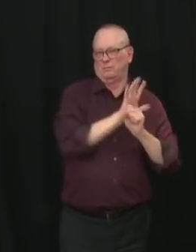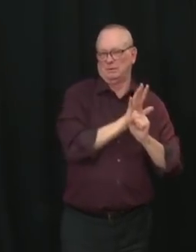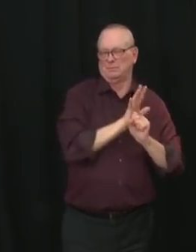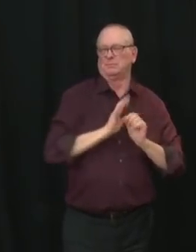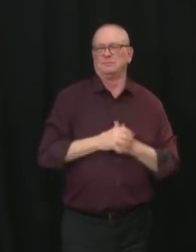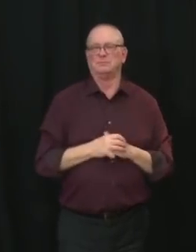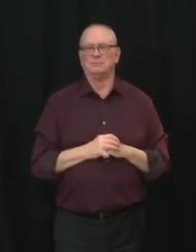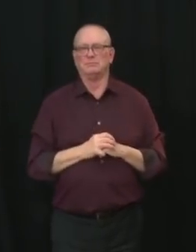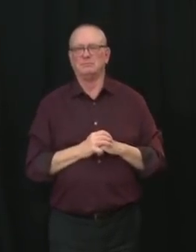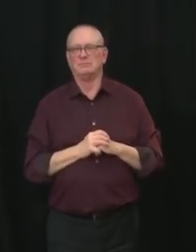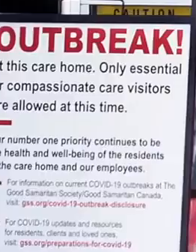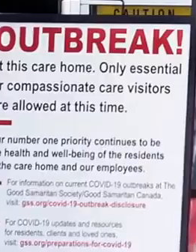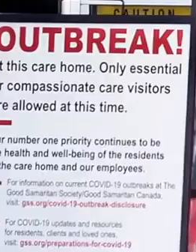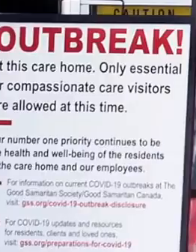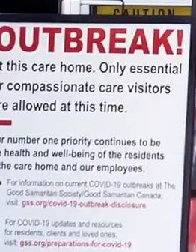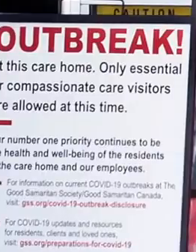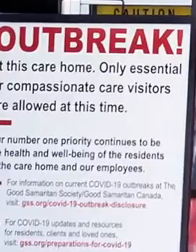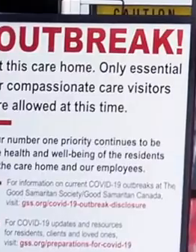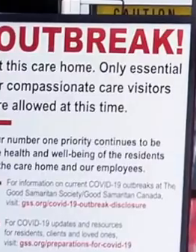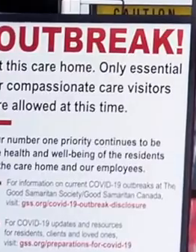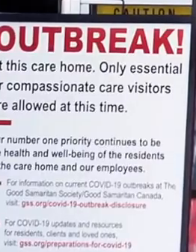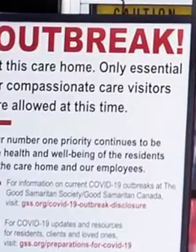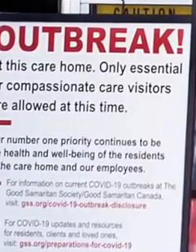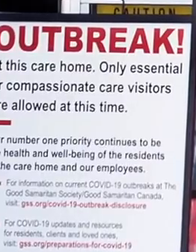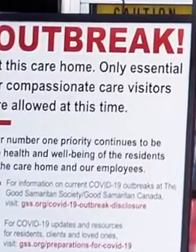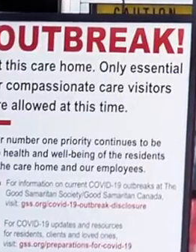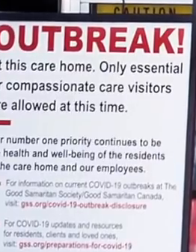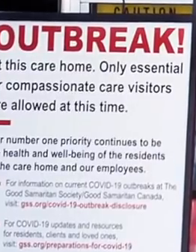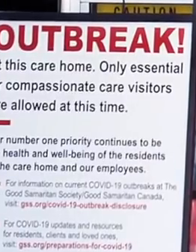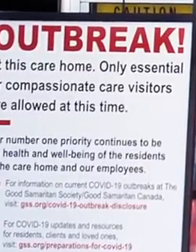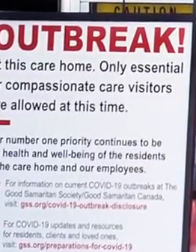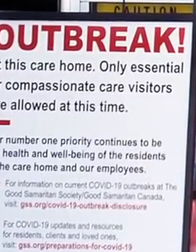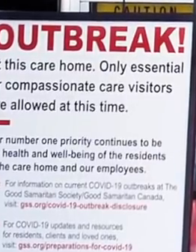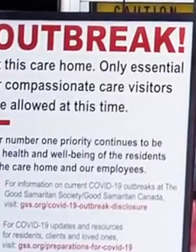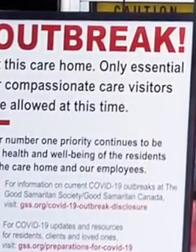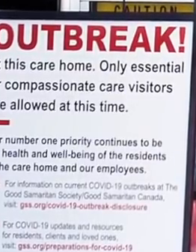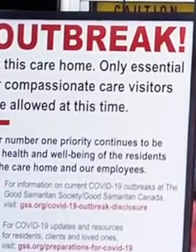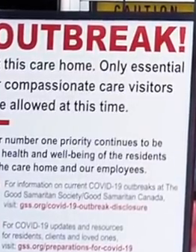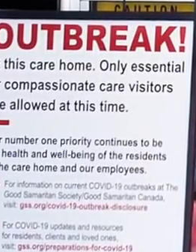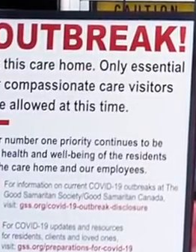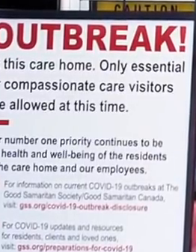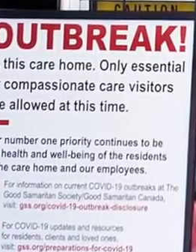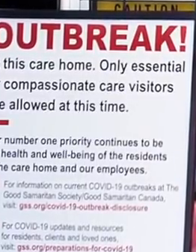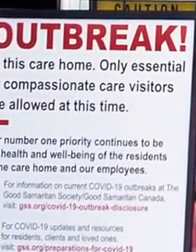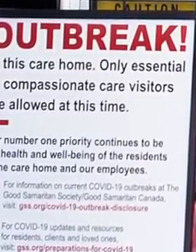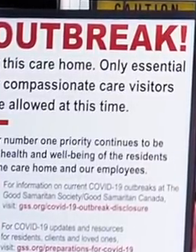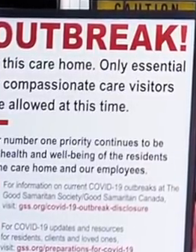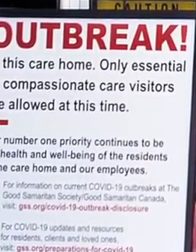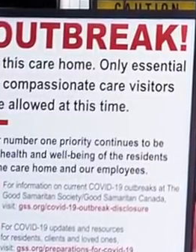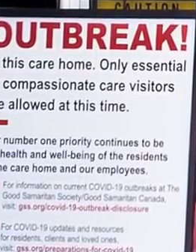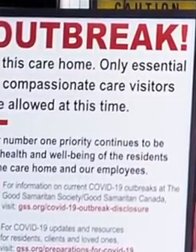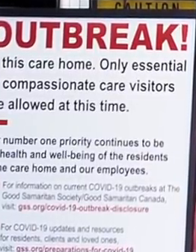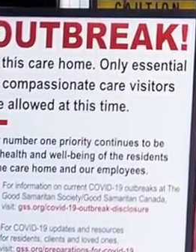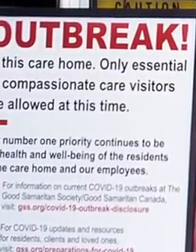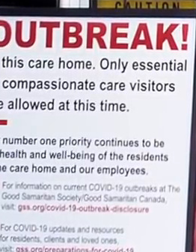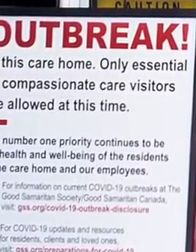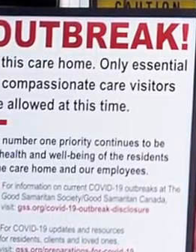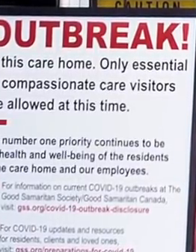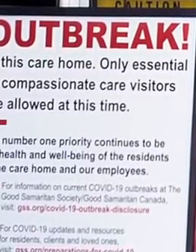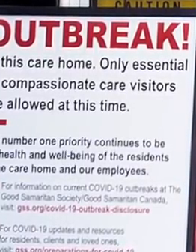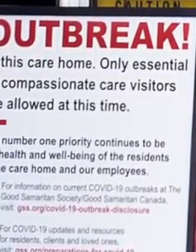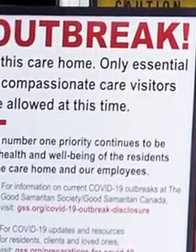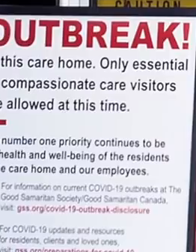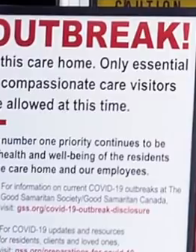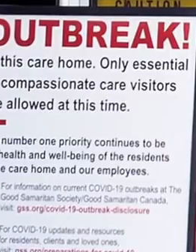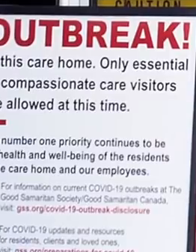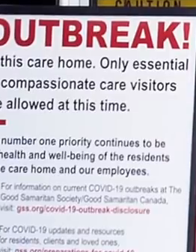tested positive, but they're not there because of COVID. It is we're grateful to see that because of the lower